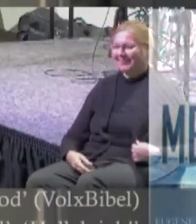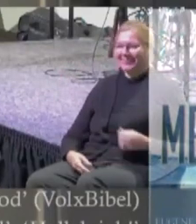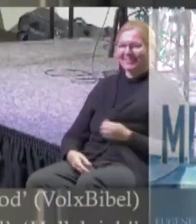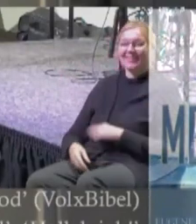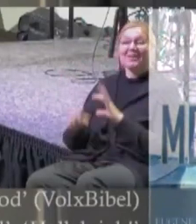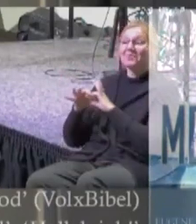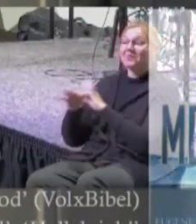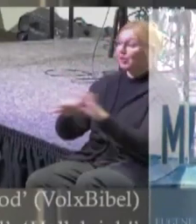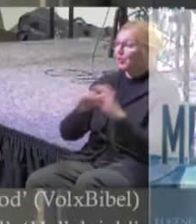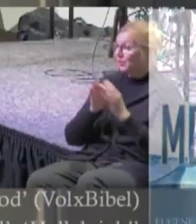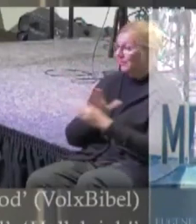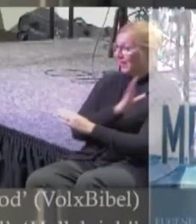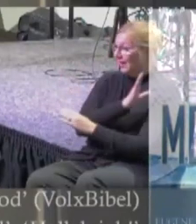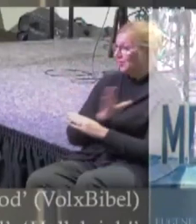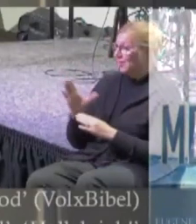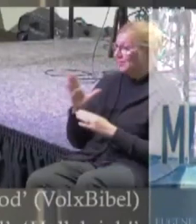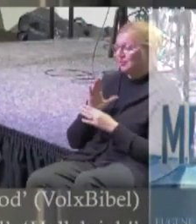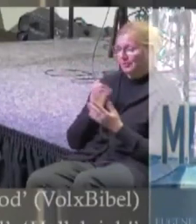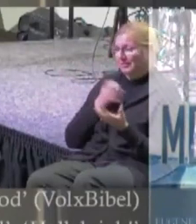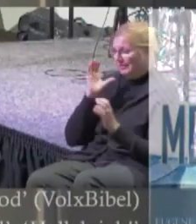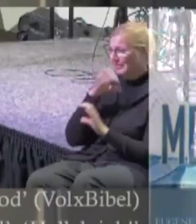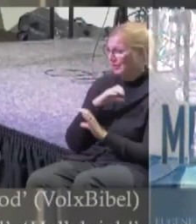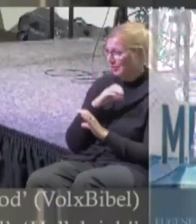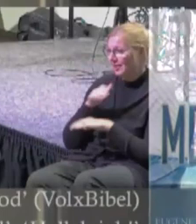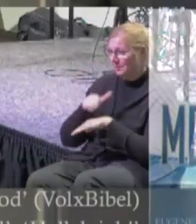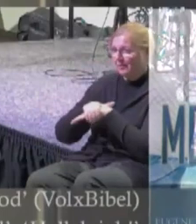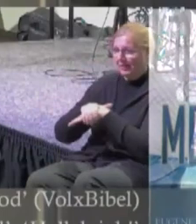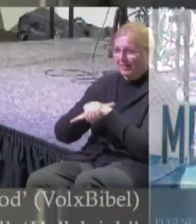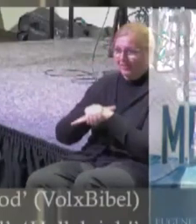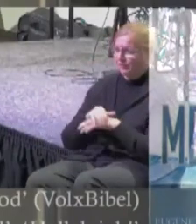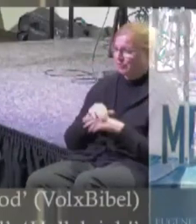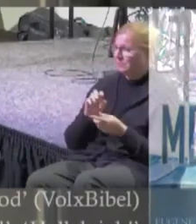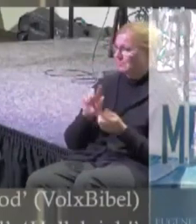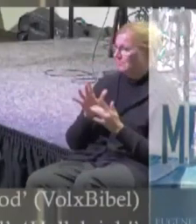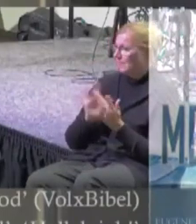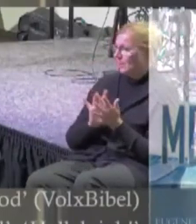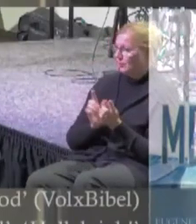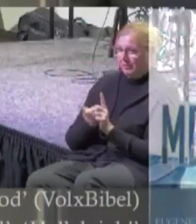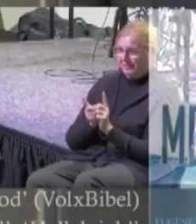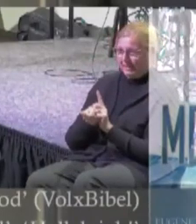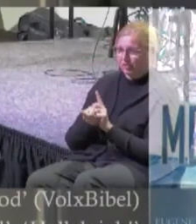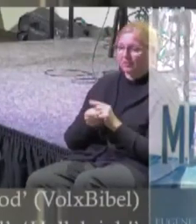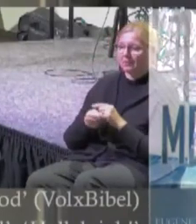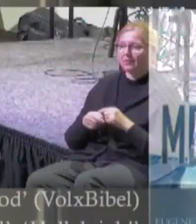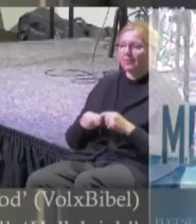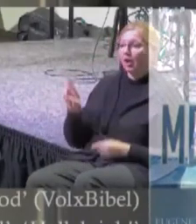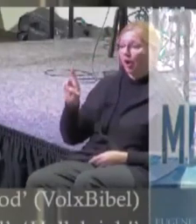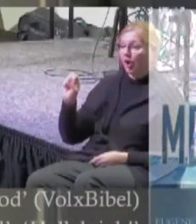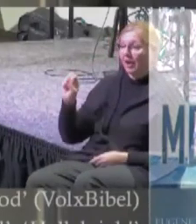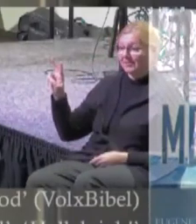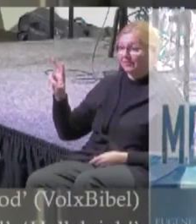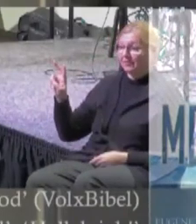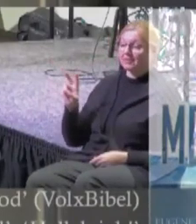Unified register is perhaps the weirdest thing about English Bible translations. Everyone in the RSV speaks